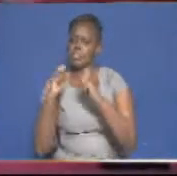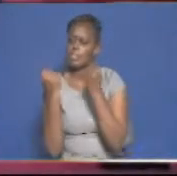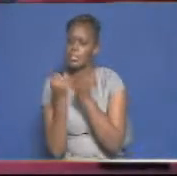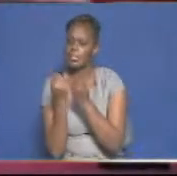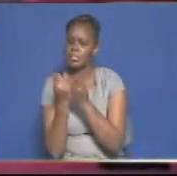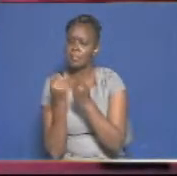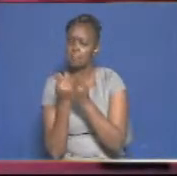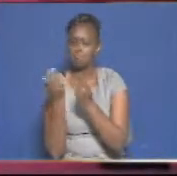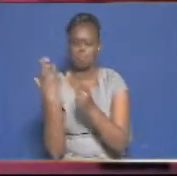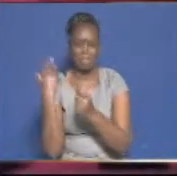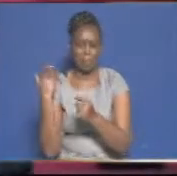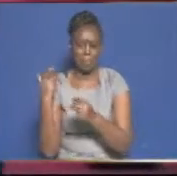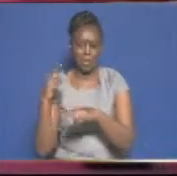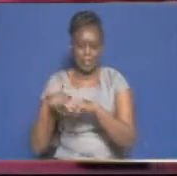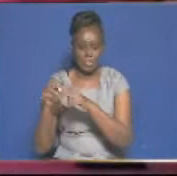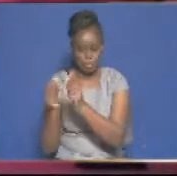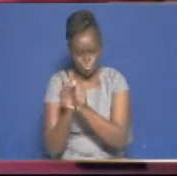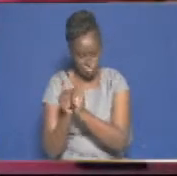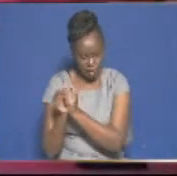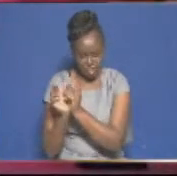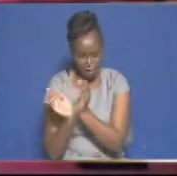sit around the corner,